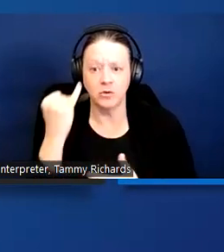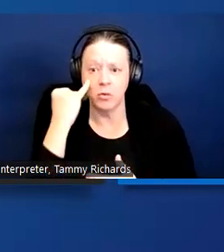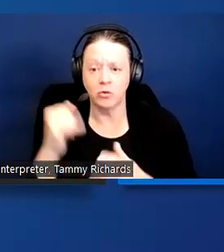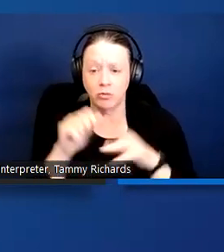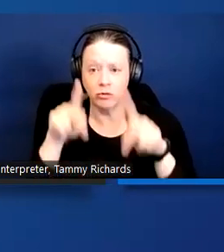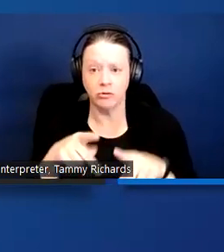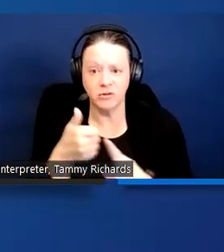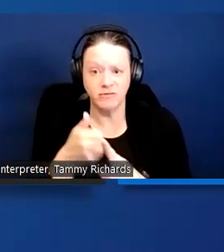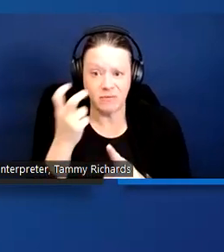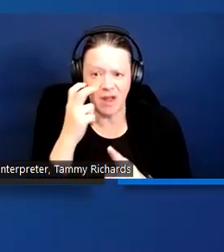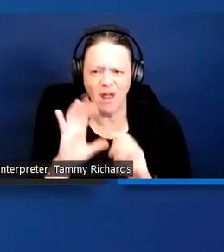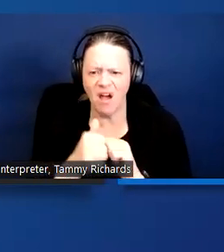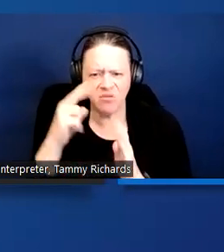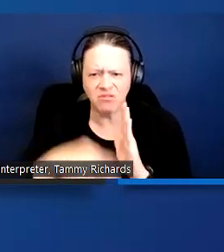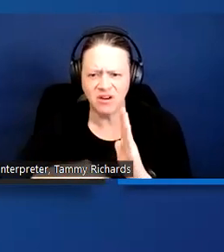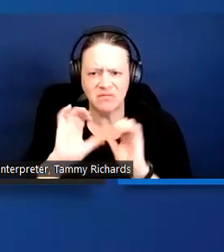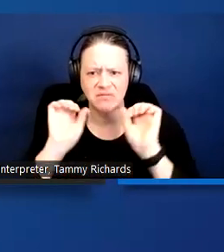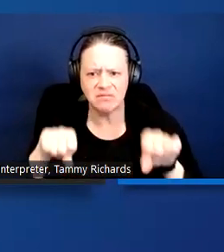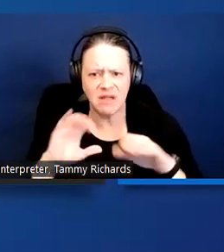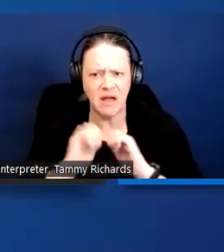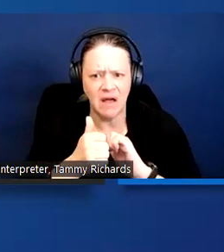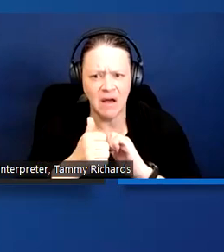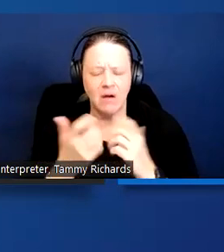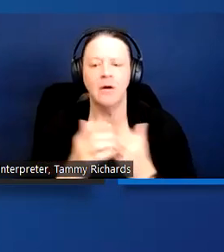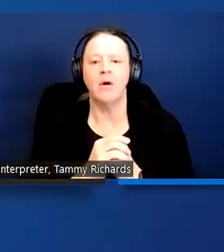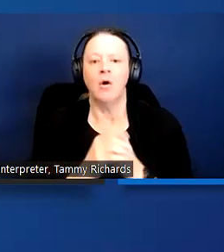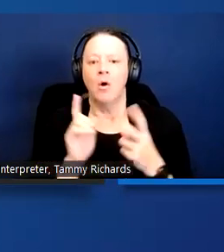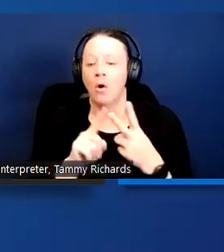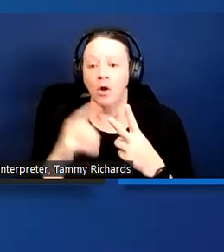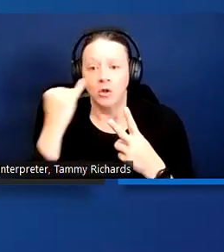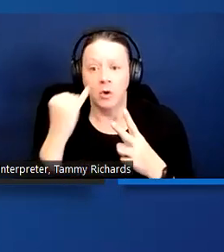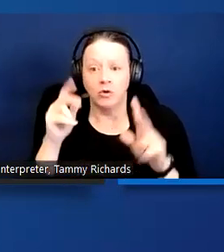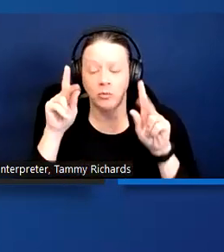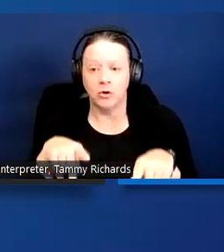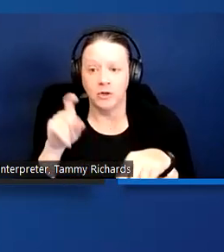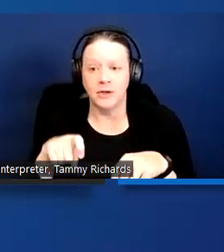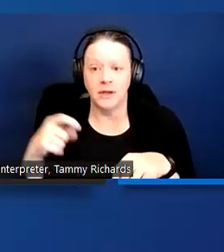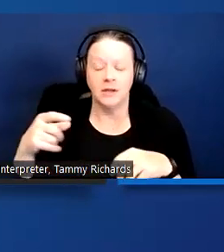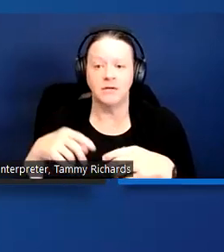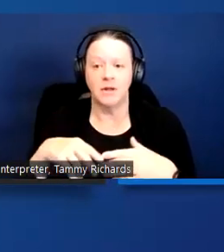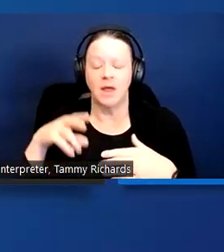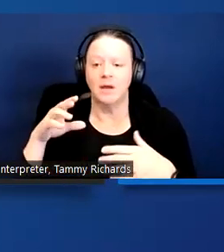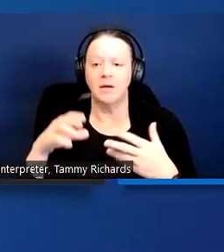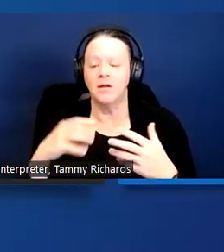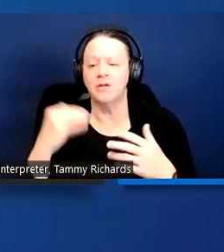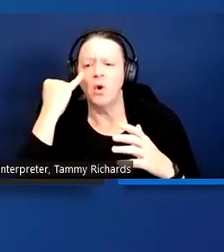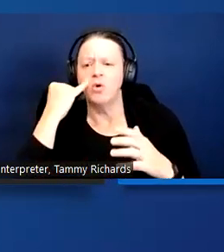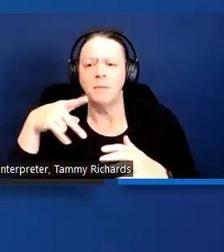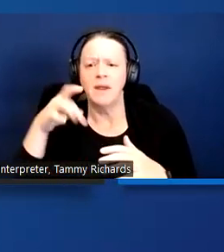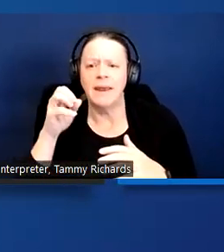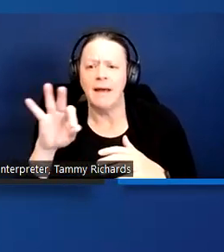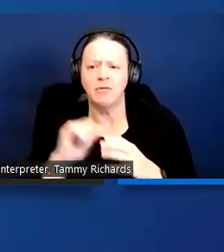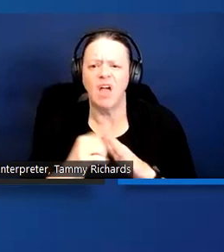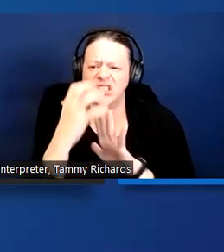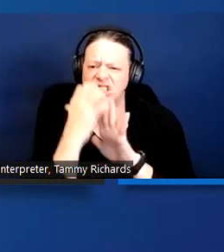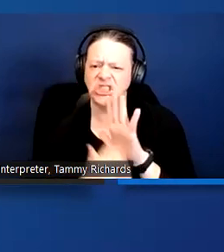is blind or someone who needs the bookmarks in the PDF if it's a really long one in order to be able to skip to a